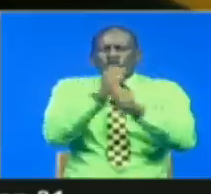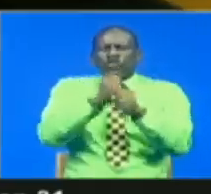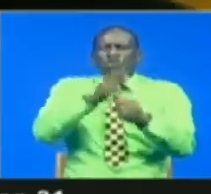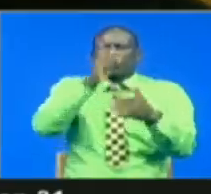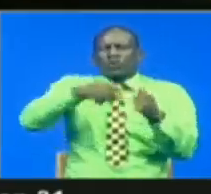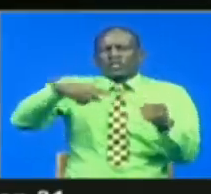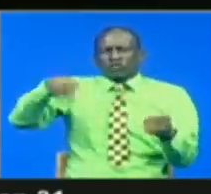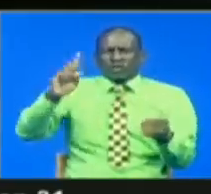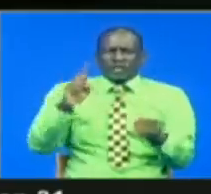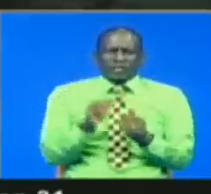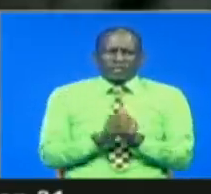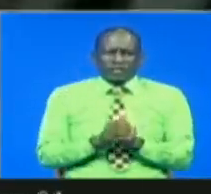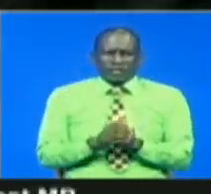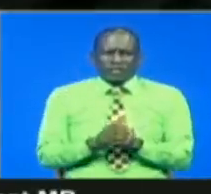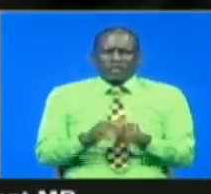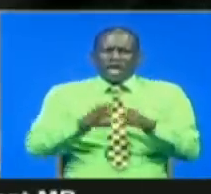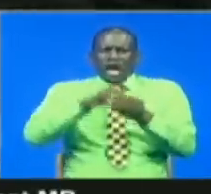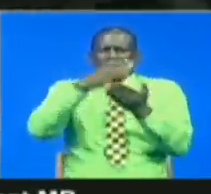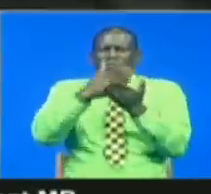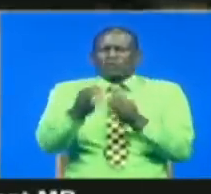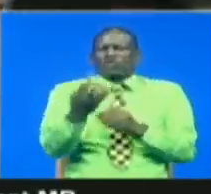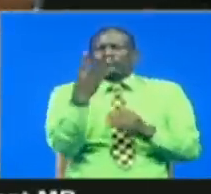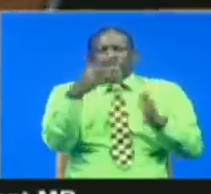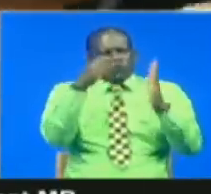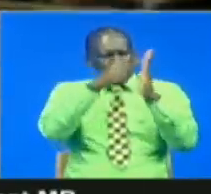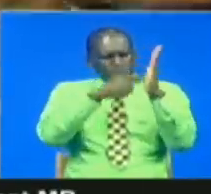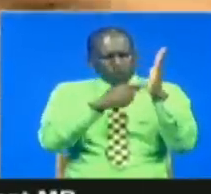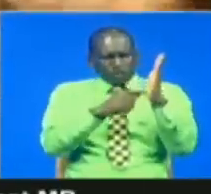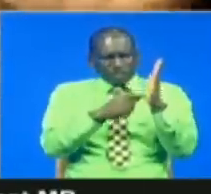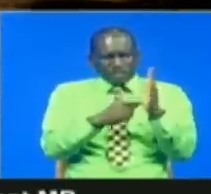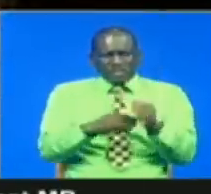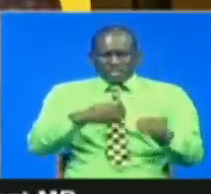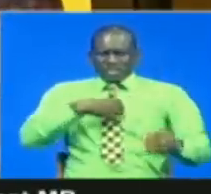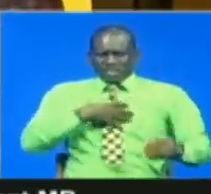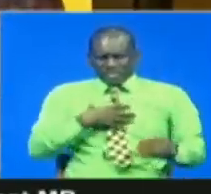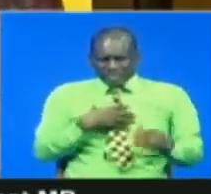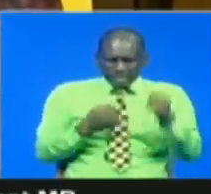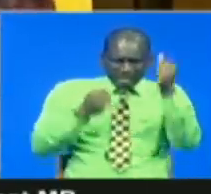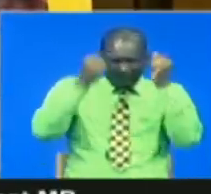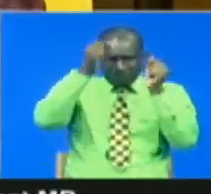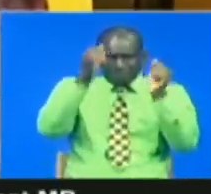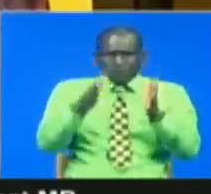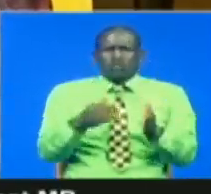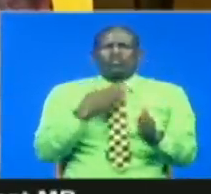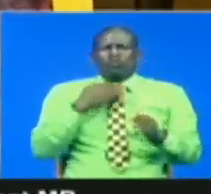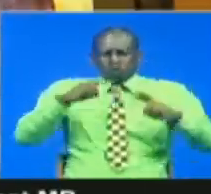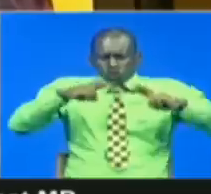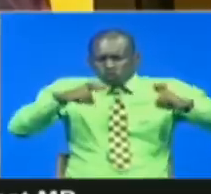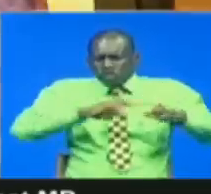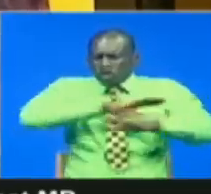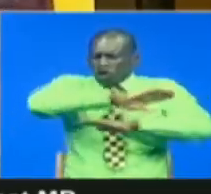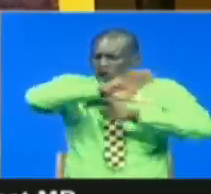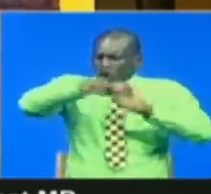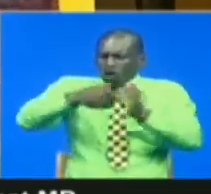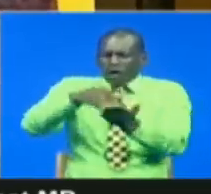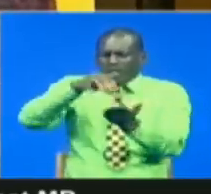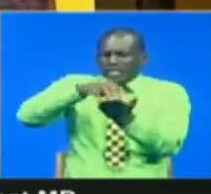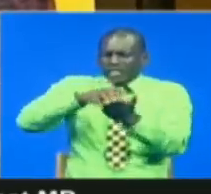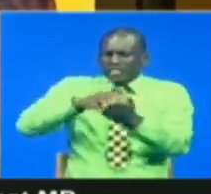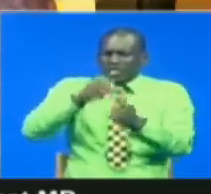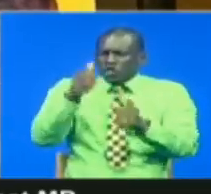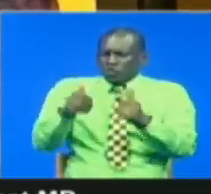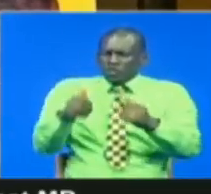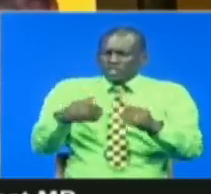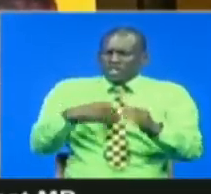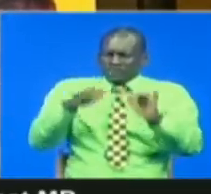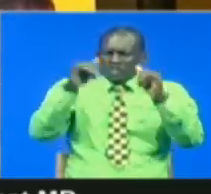right. As part of his four-point agenda, the retired major seeks to revisit all pending cases, those that have either taken